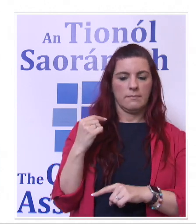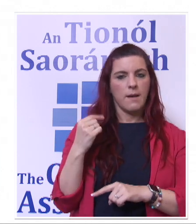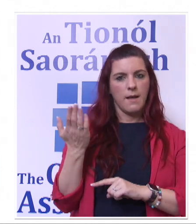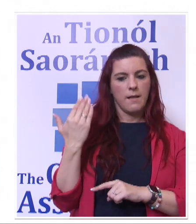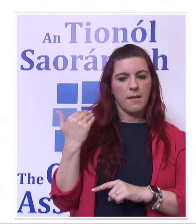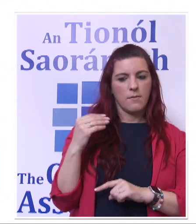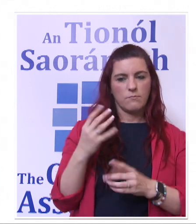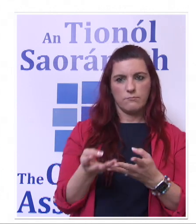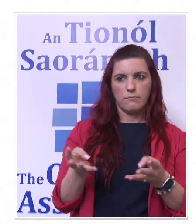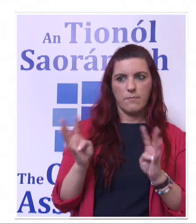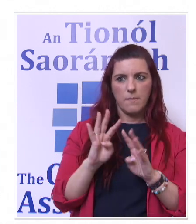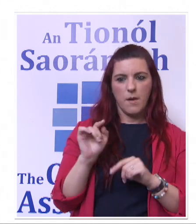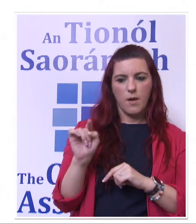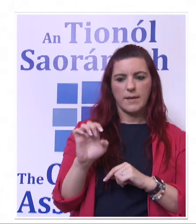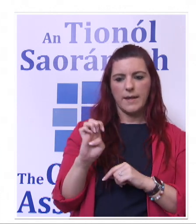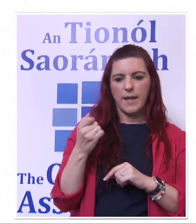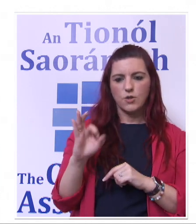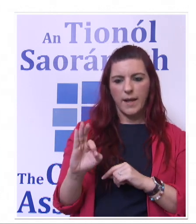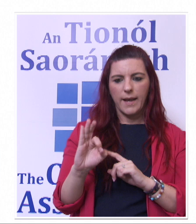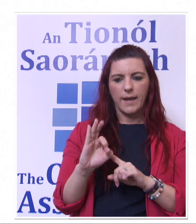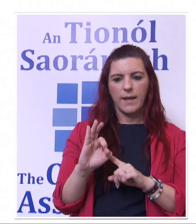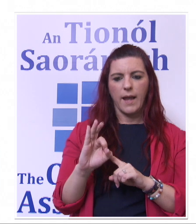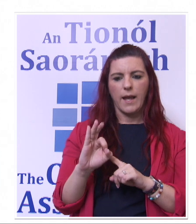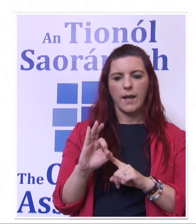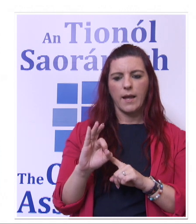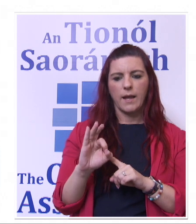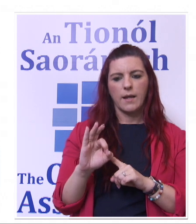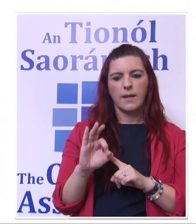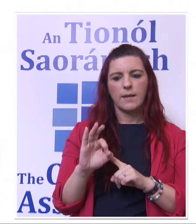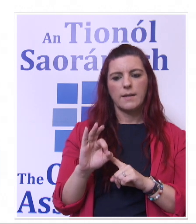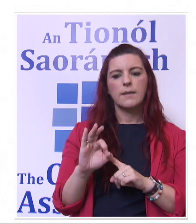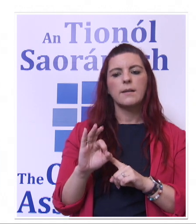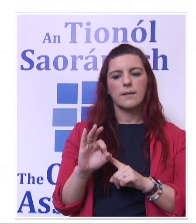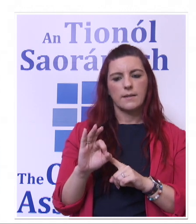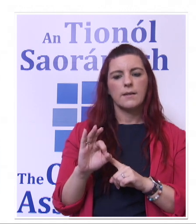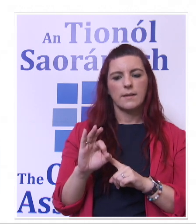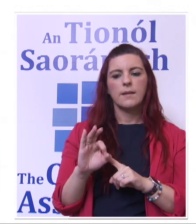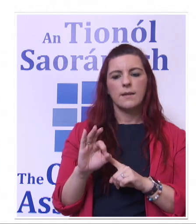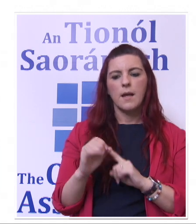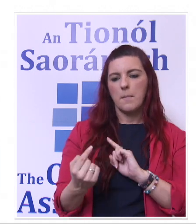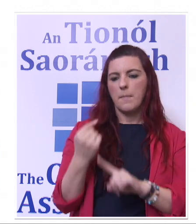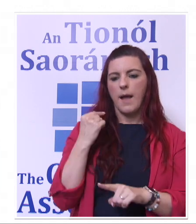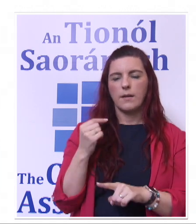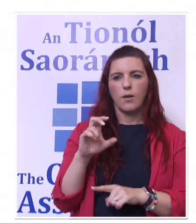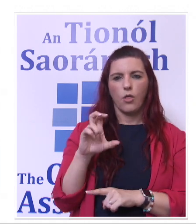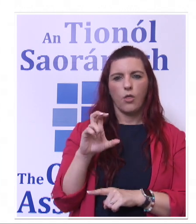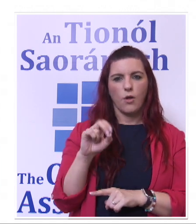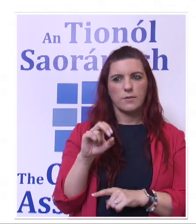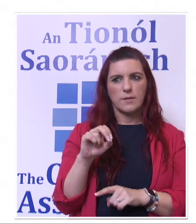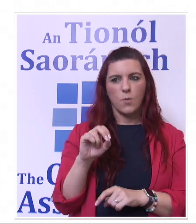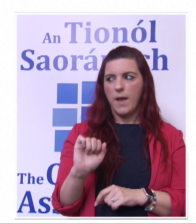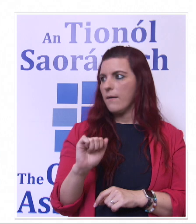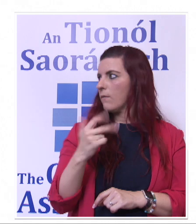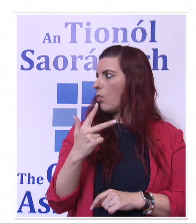top table. From your right to left, we've Dr. Aodh Quinlivan, Dr. Brid Quinn, and Professor